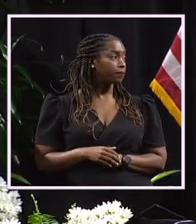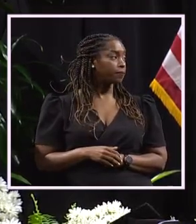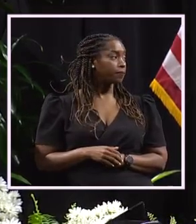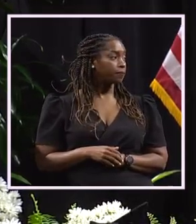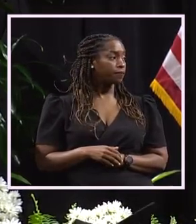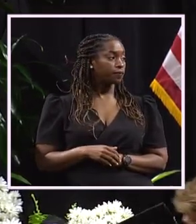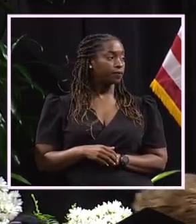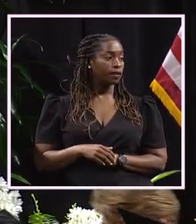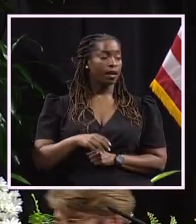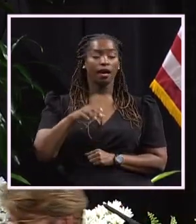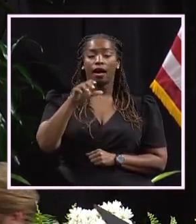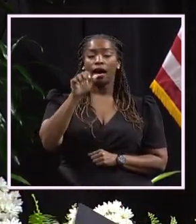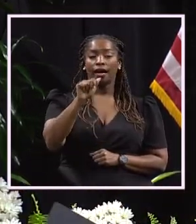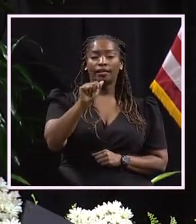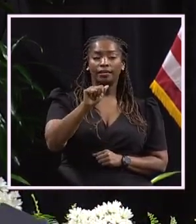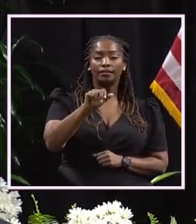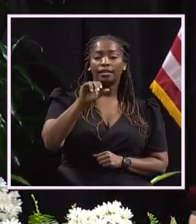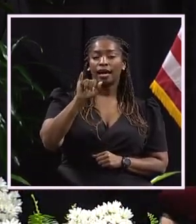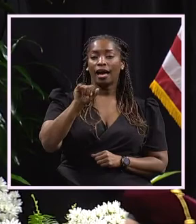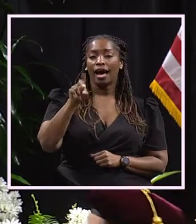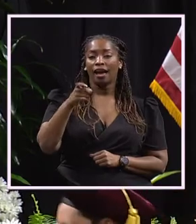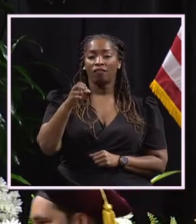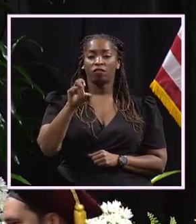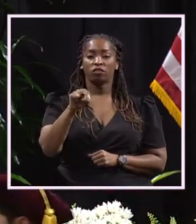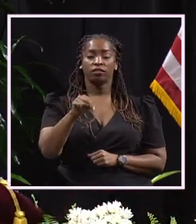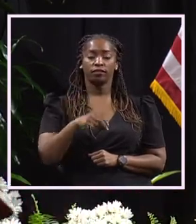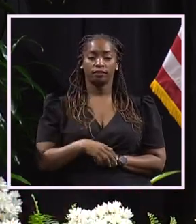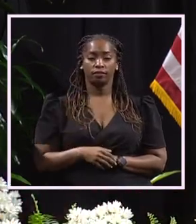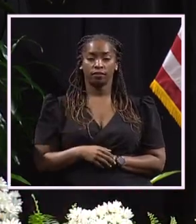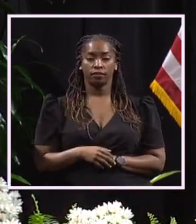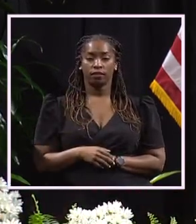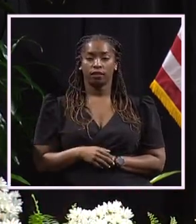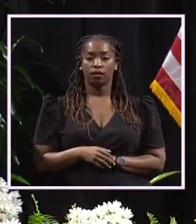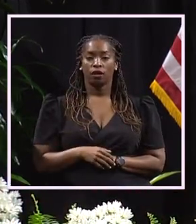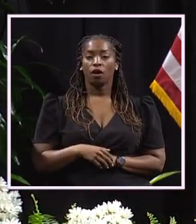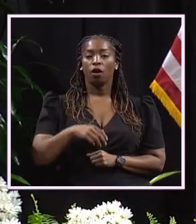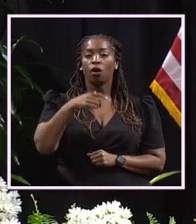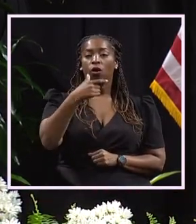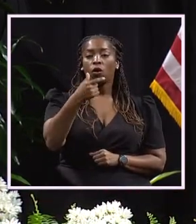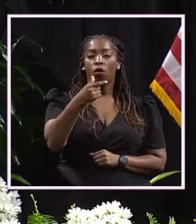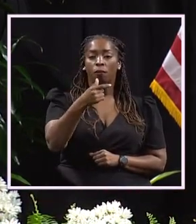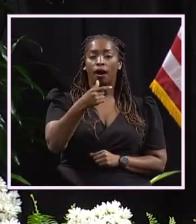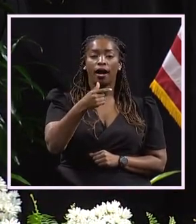Laís Q. Iverson, cum laude. Jomar Javier Randall.